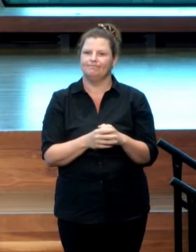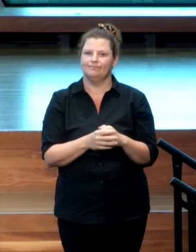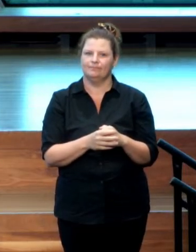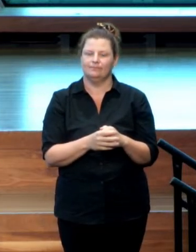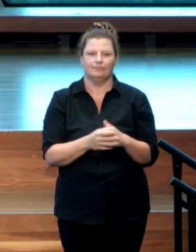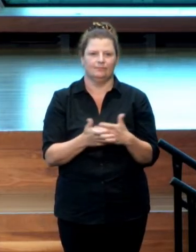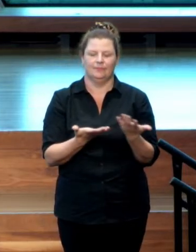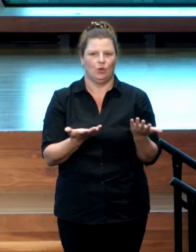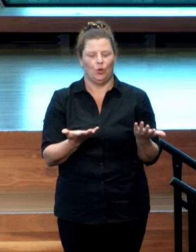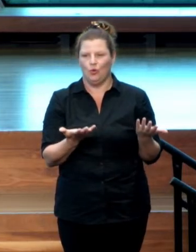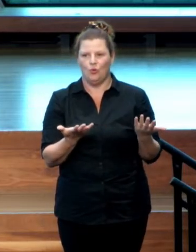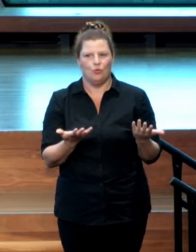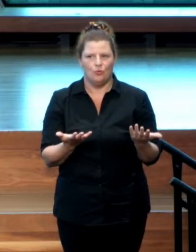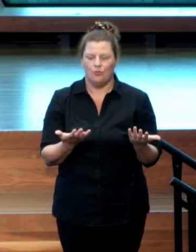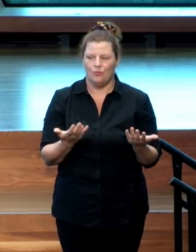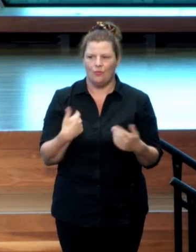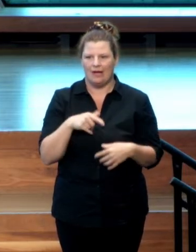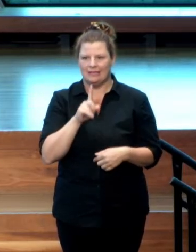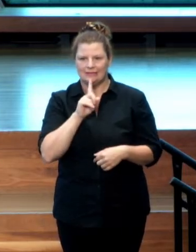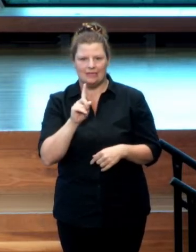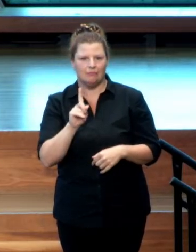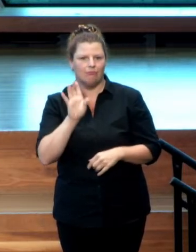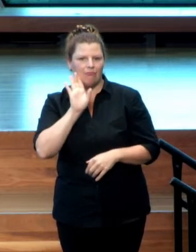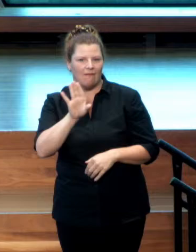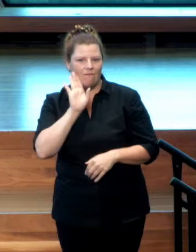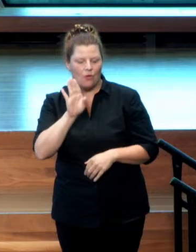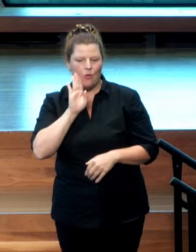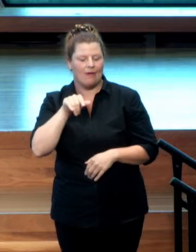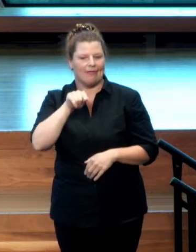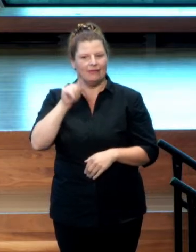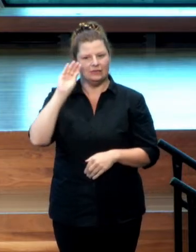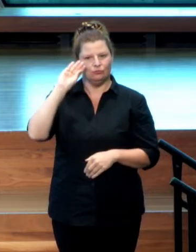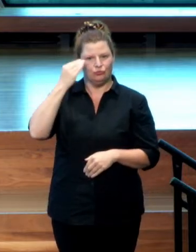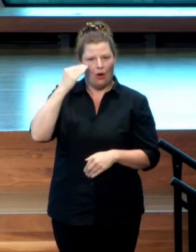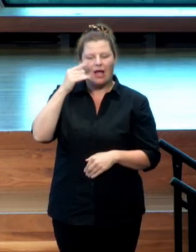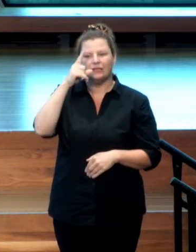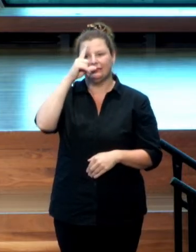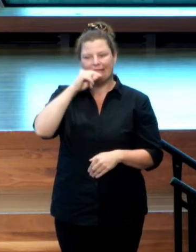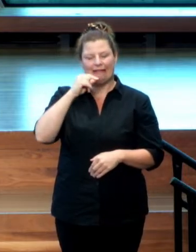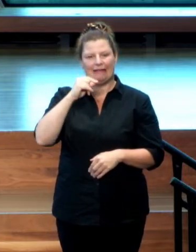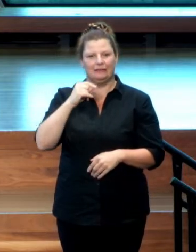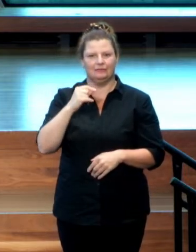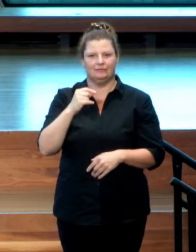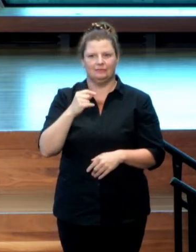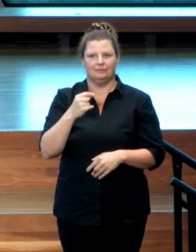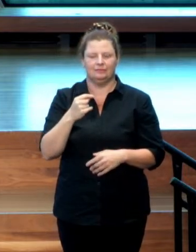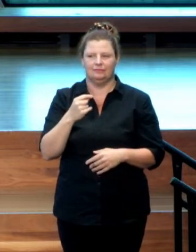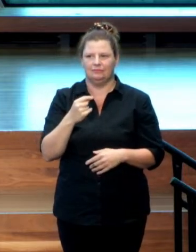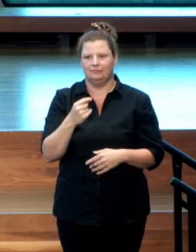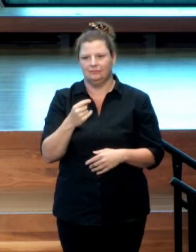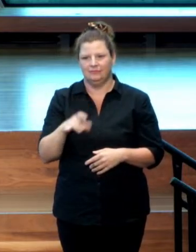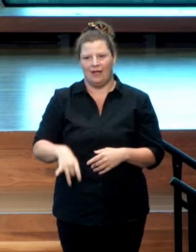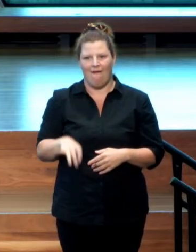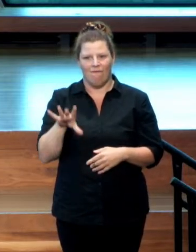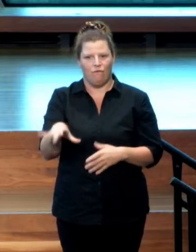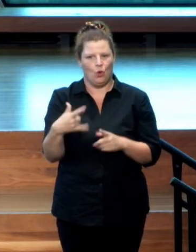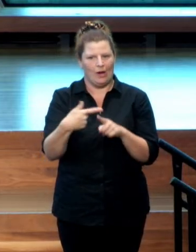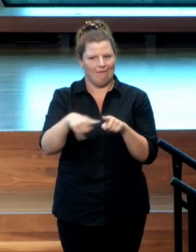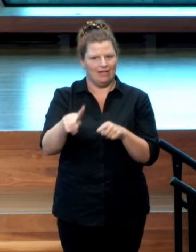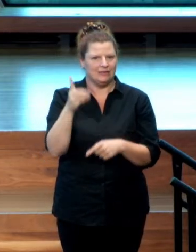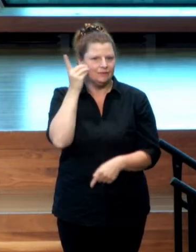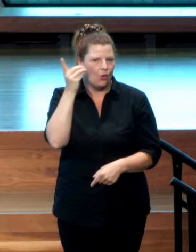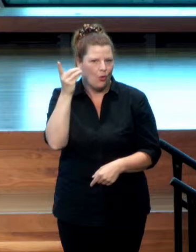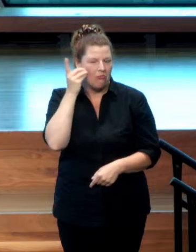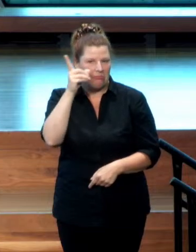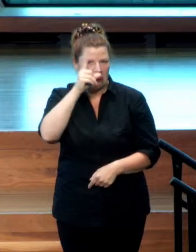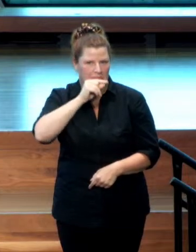Well, gosh, I quipped earlier that with this prize I can now afford a faster phone.